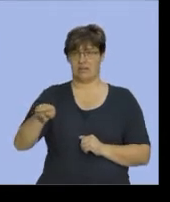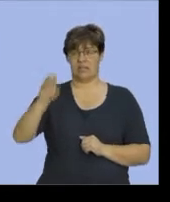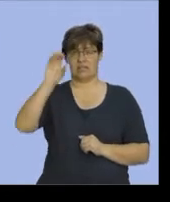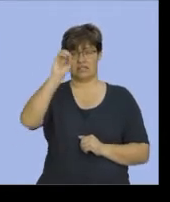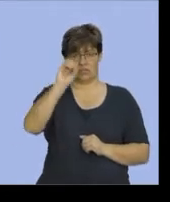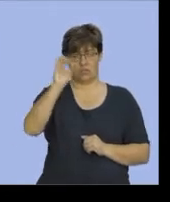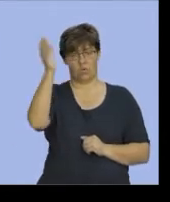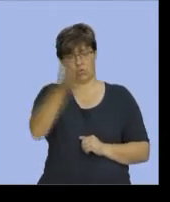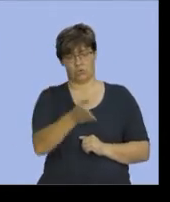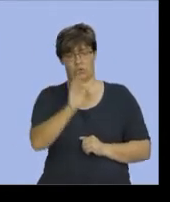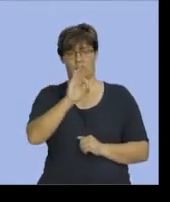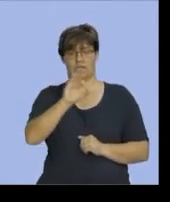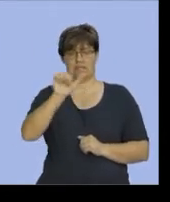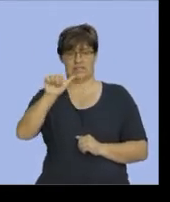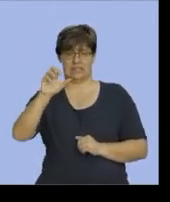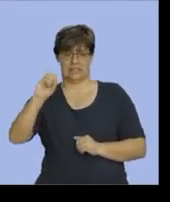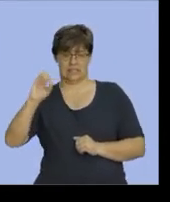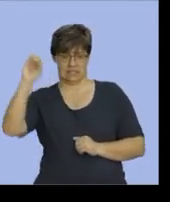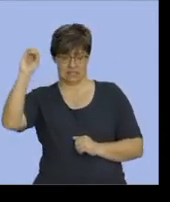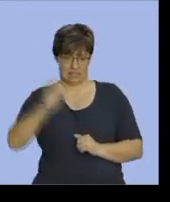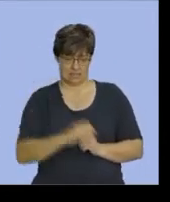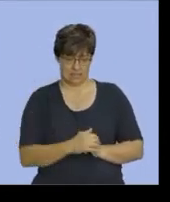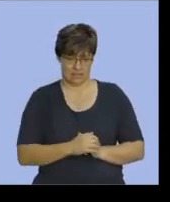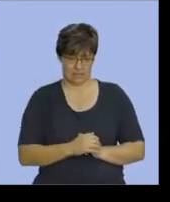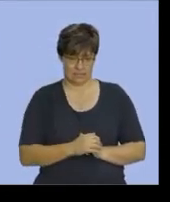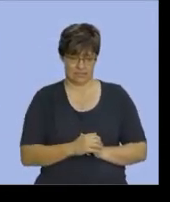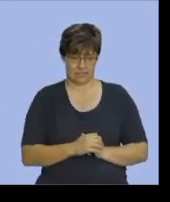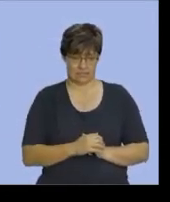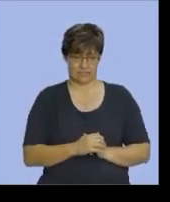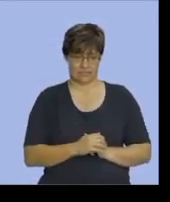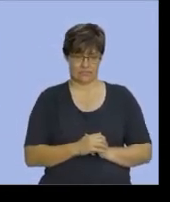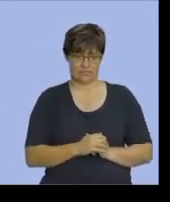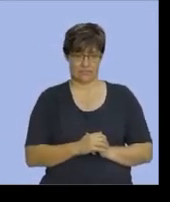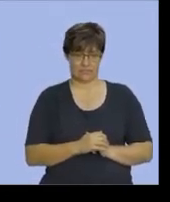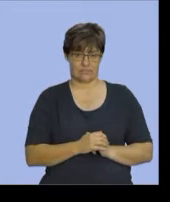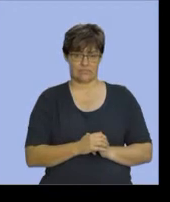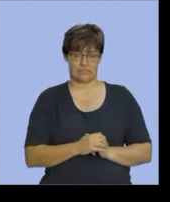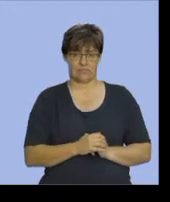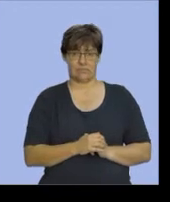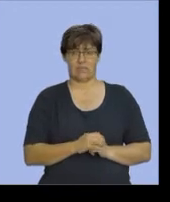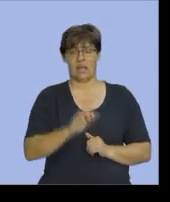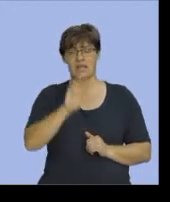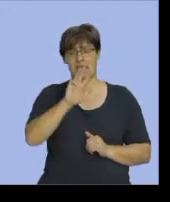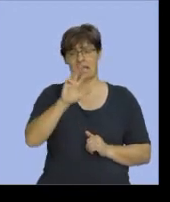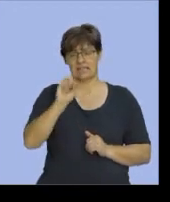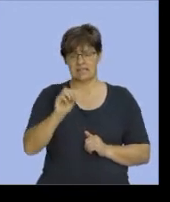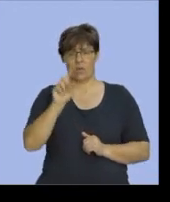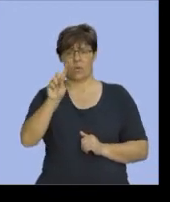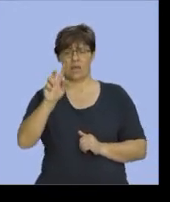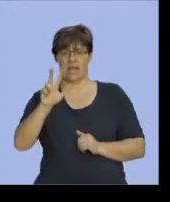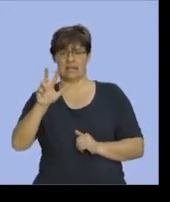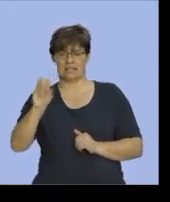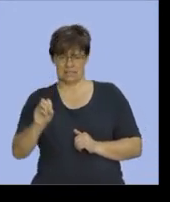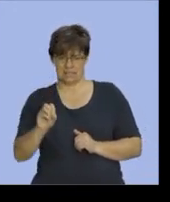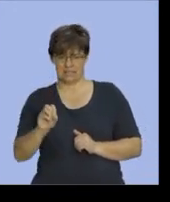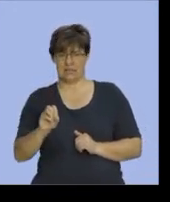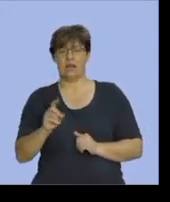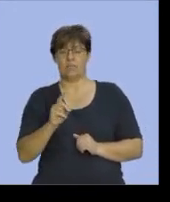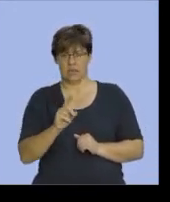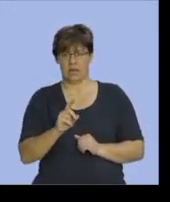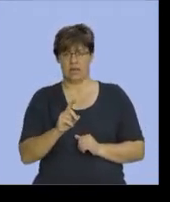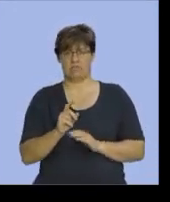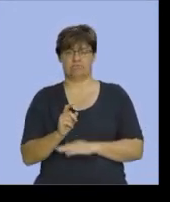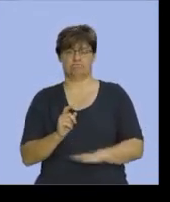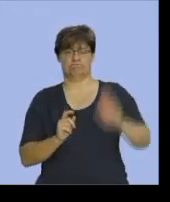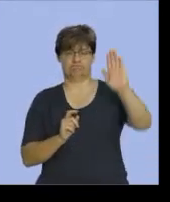This is 0, and also my 360 degrees. So between 90 and 180, it will